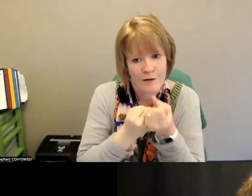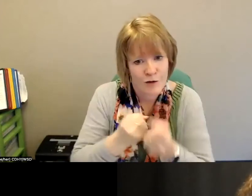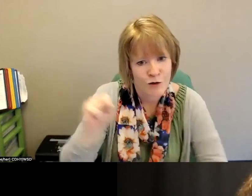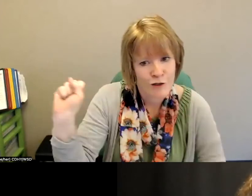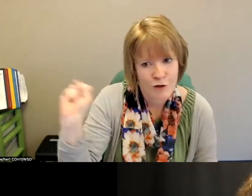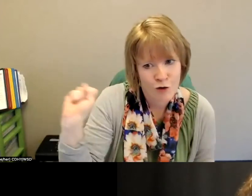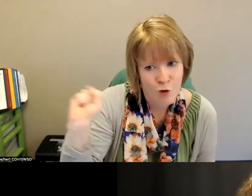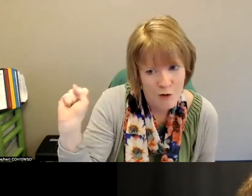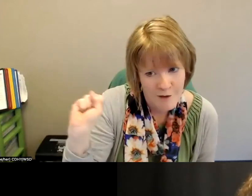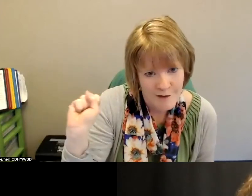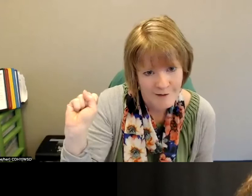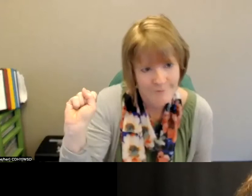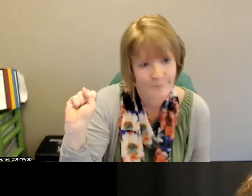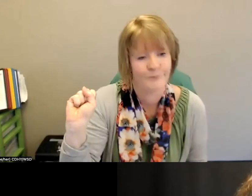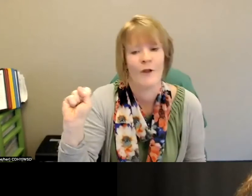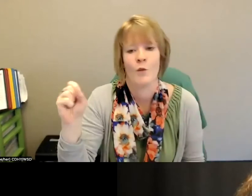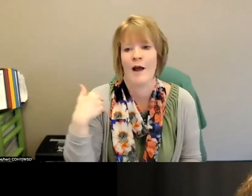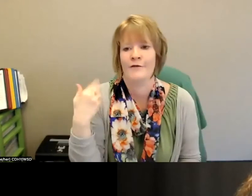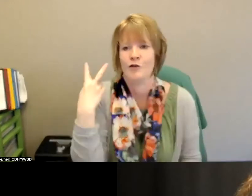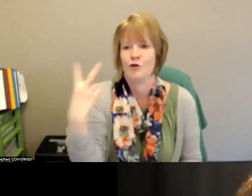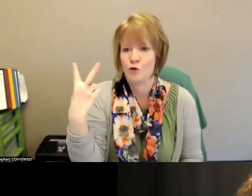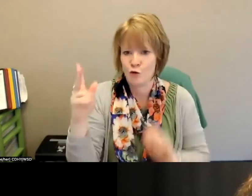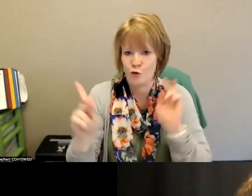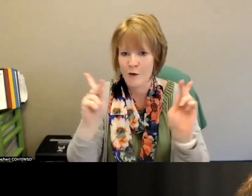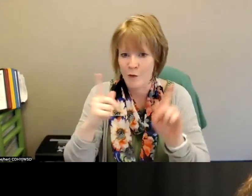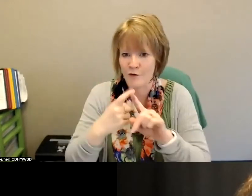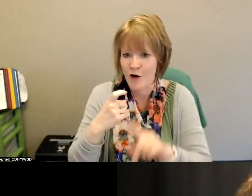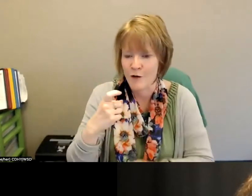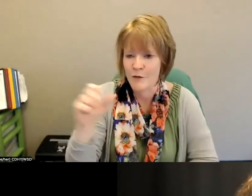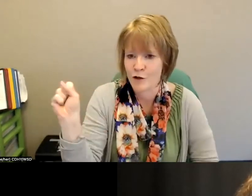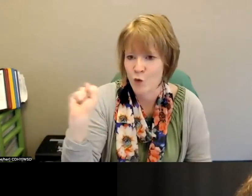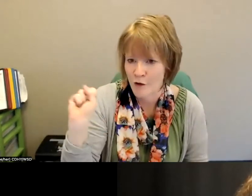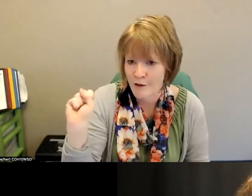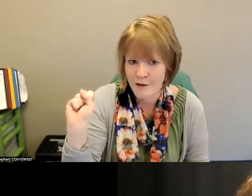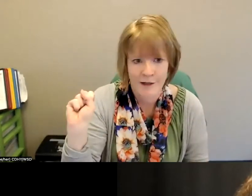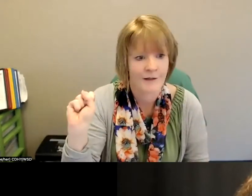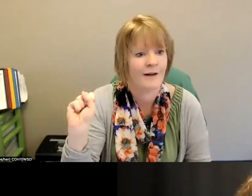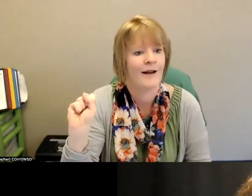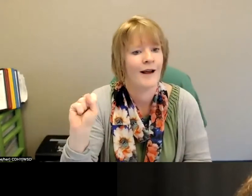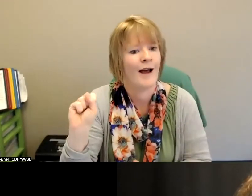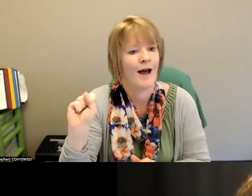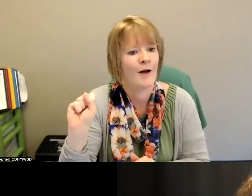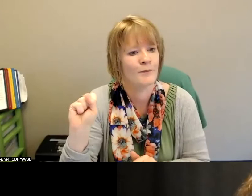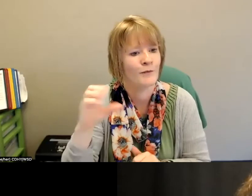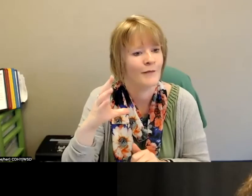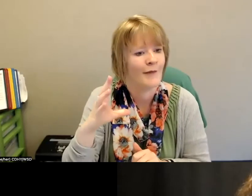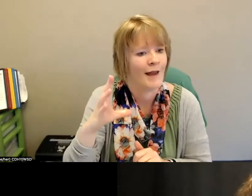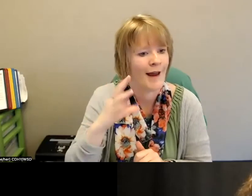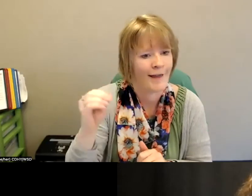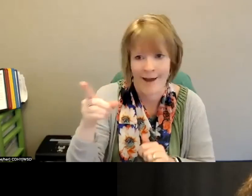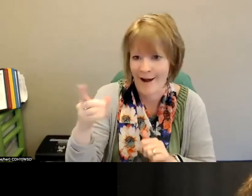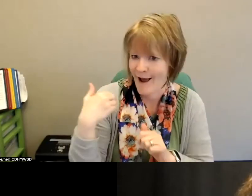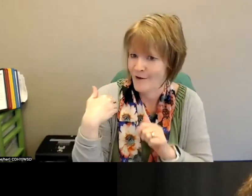Before we turn it over to them, we'd like to recognize our sponsor today. We have two people from Sorensen,